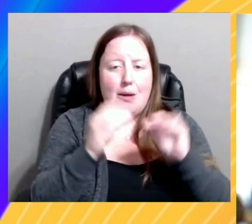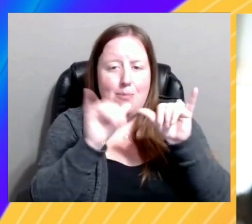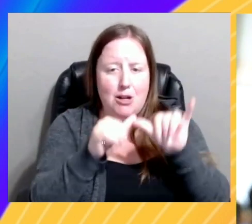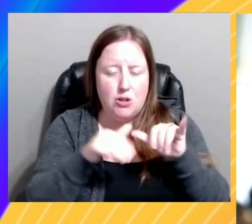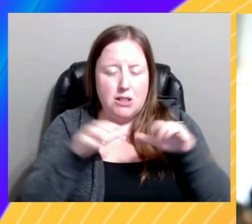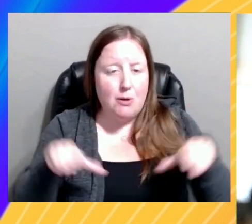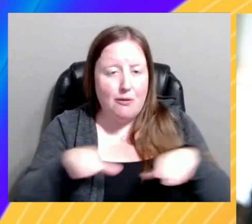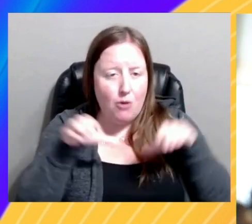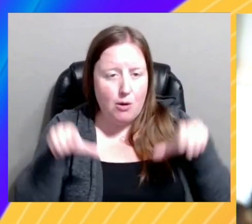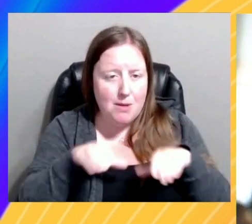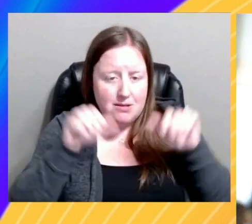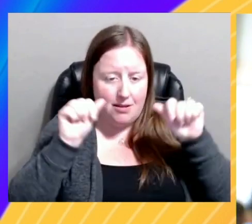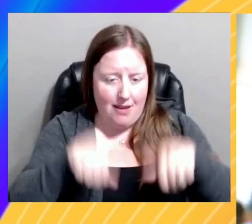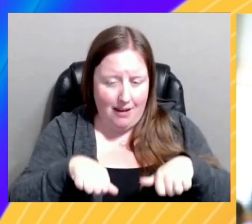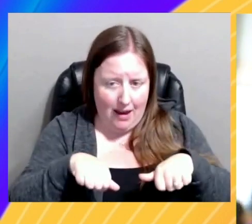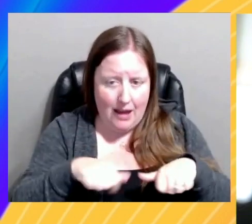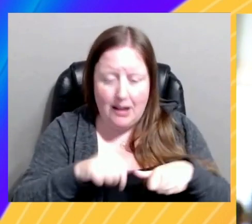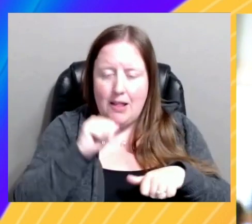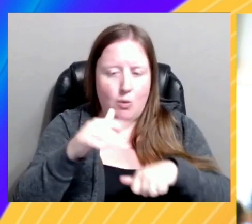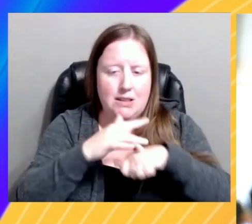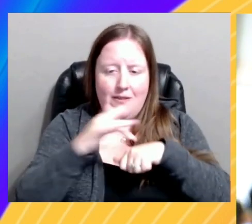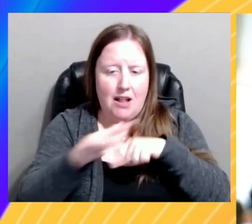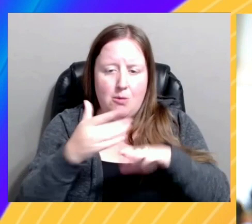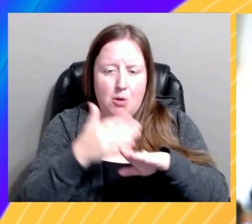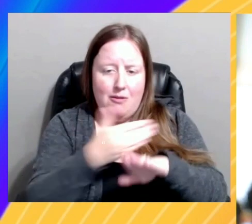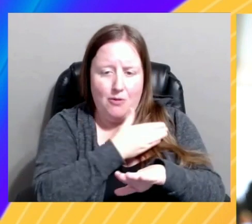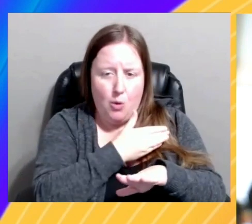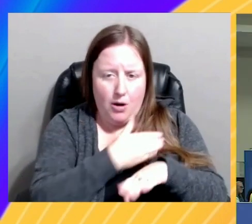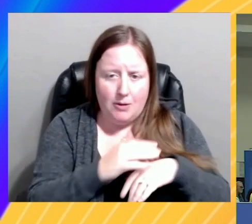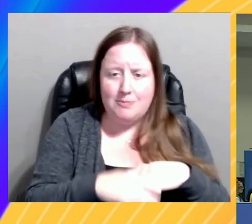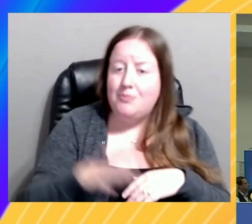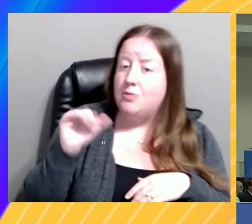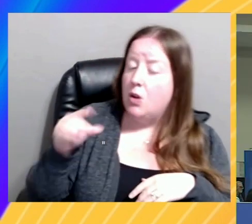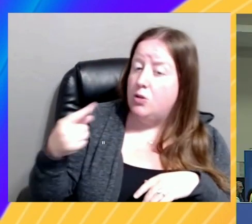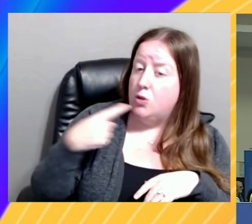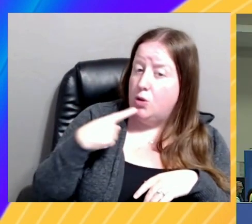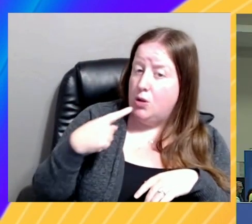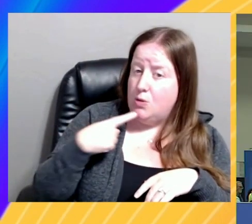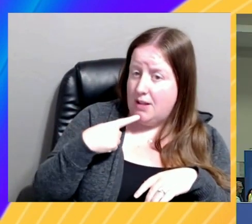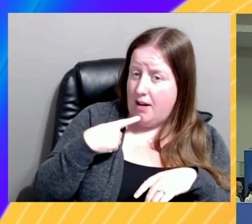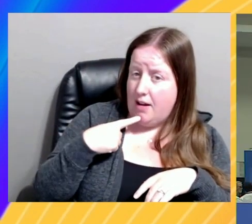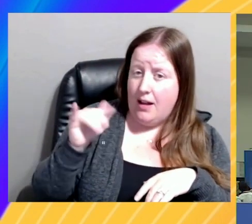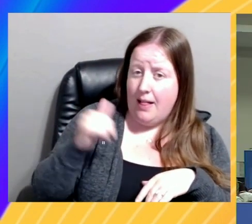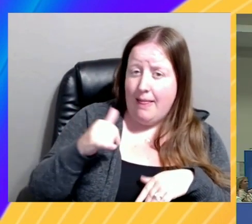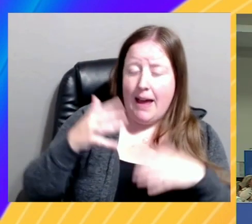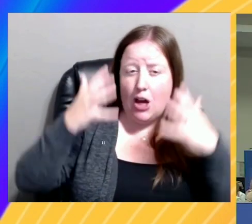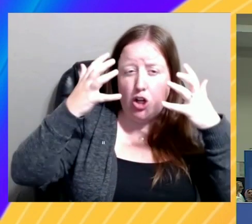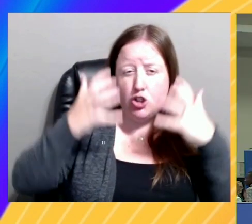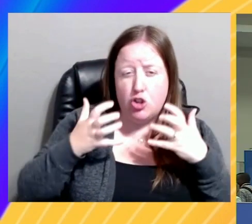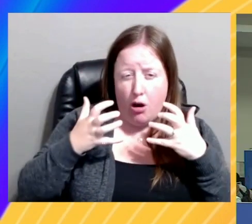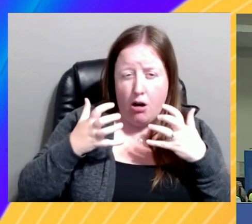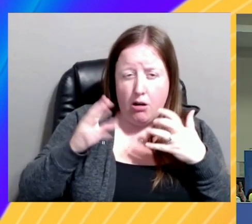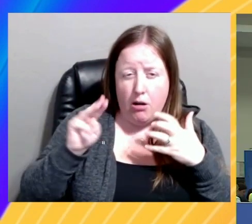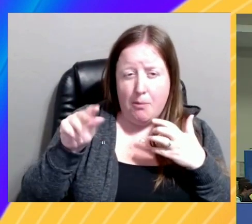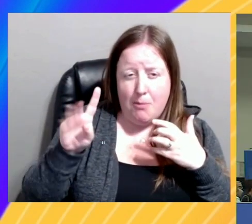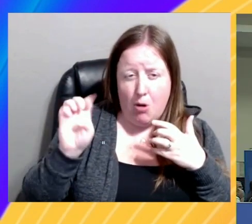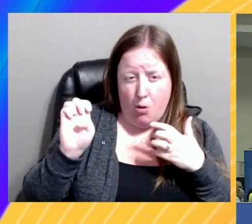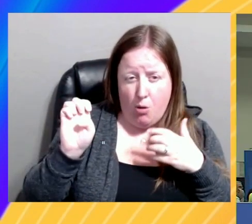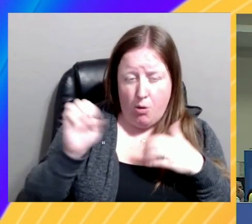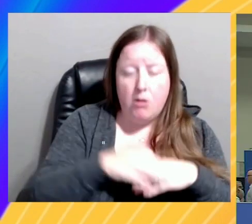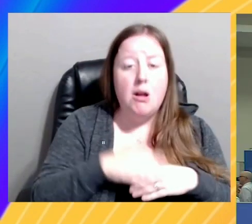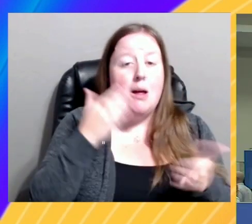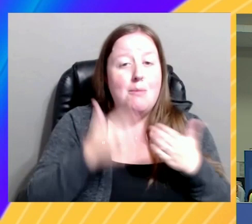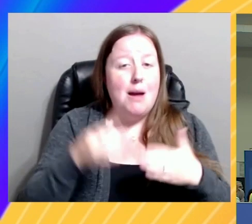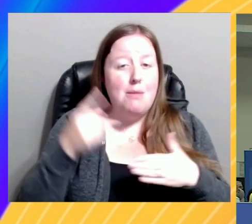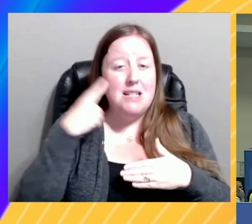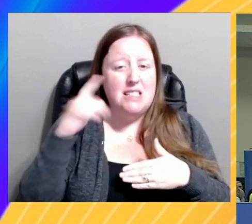which wasn't available before. Wait, so there's you said like a dark theme? Yeah. That may sound